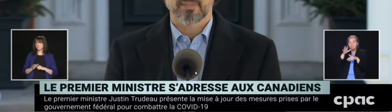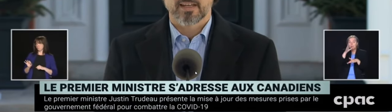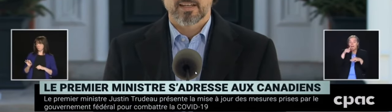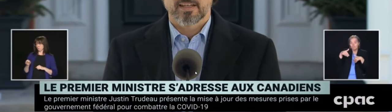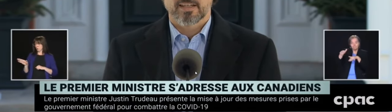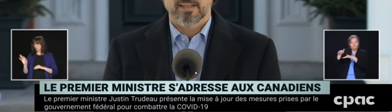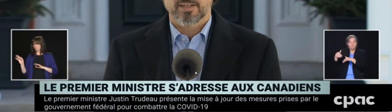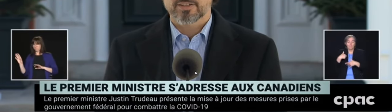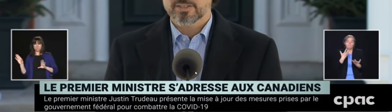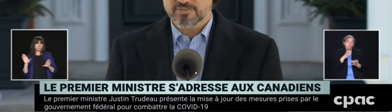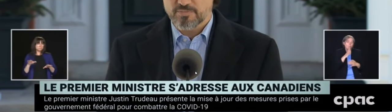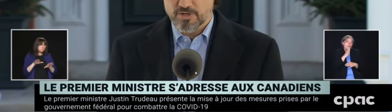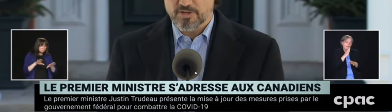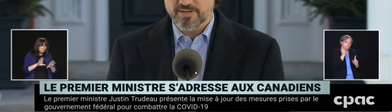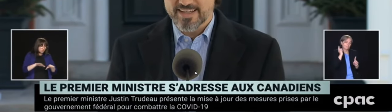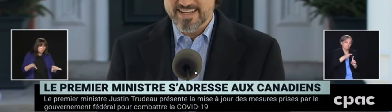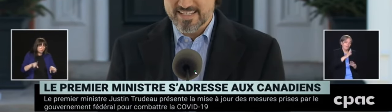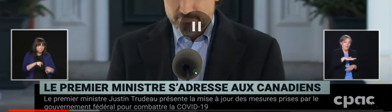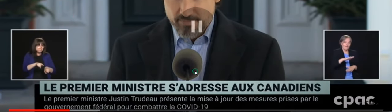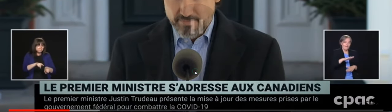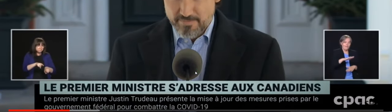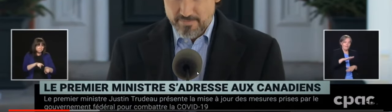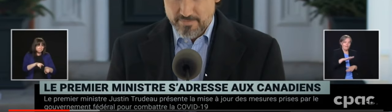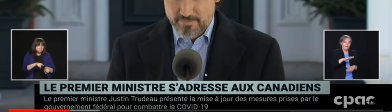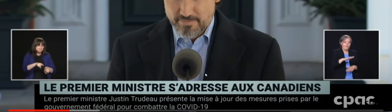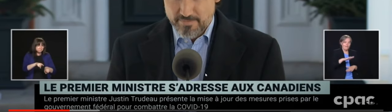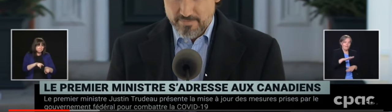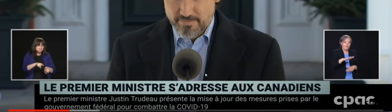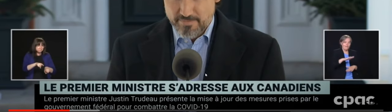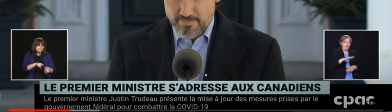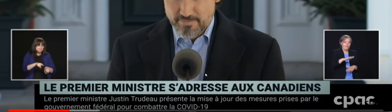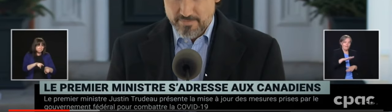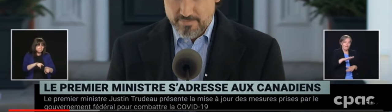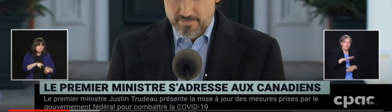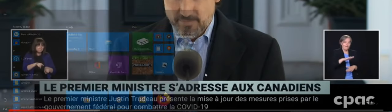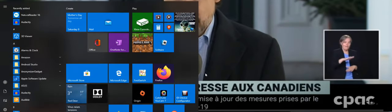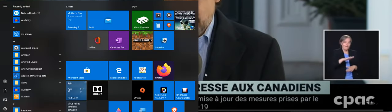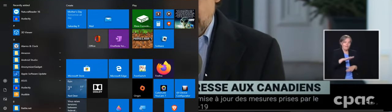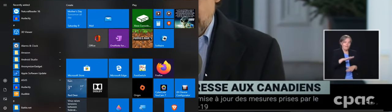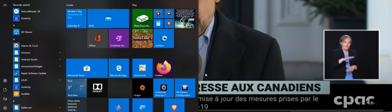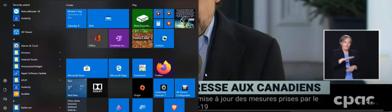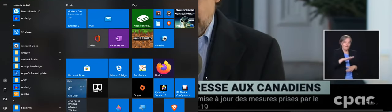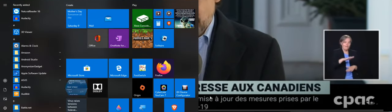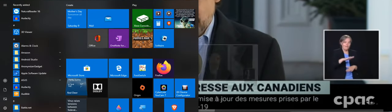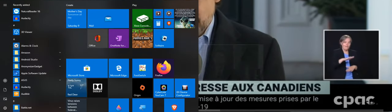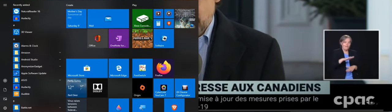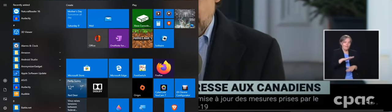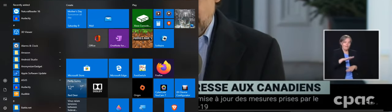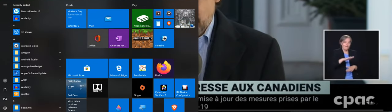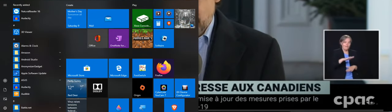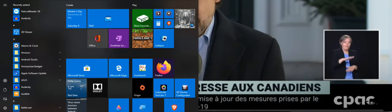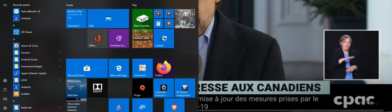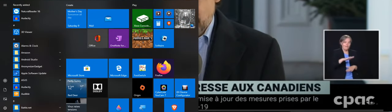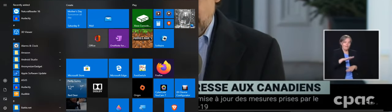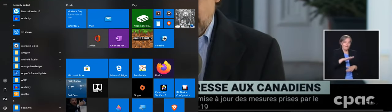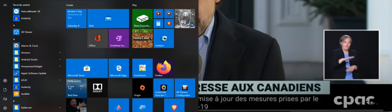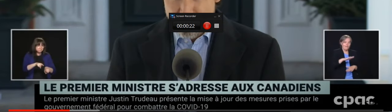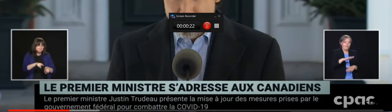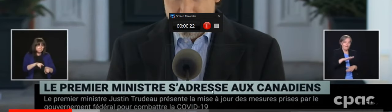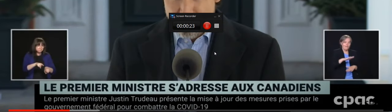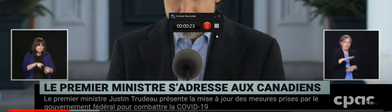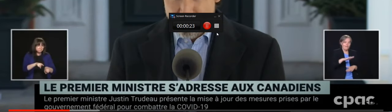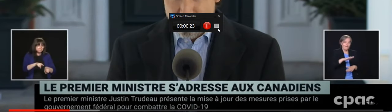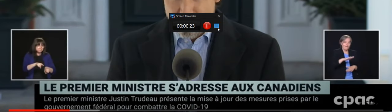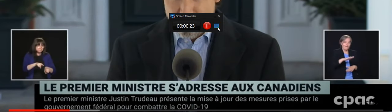Okay. Tomorrow is... That's not creepy. No, not at all. Weirdo.